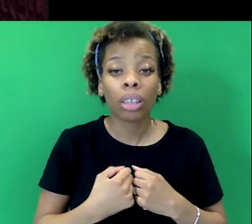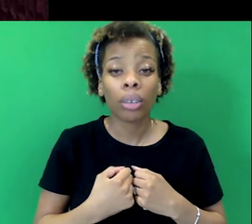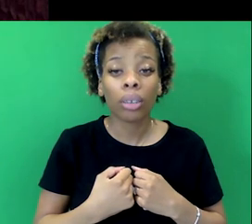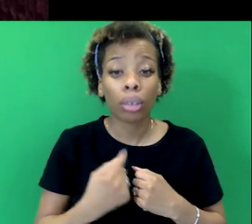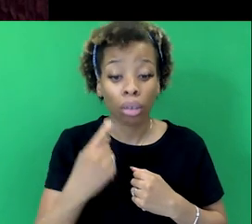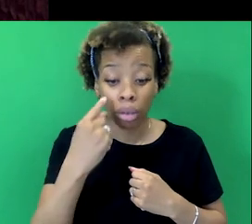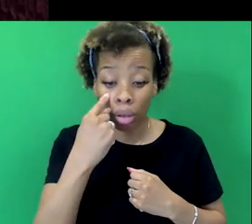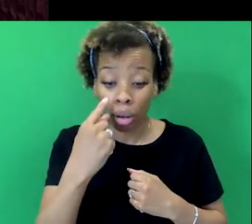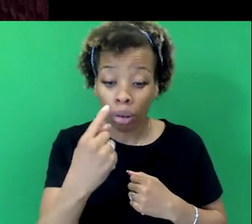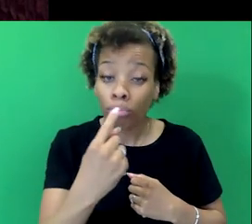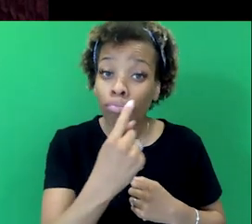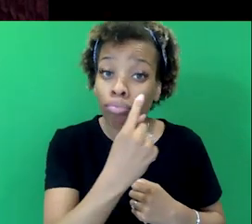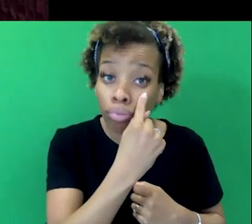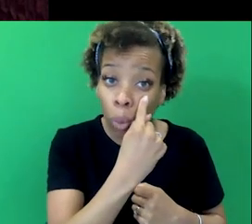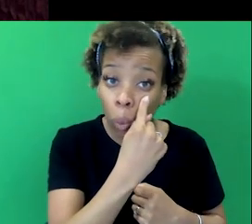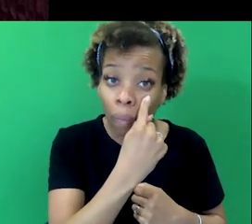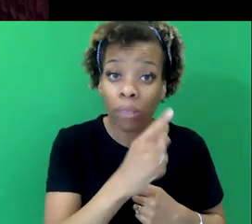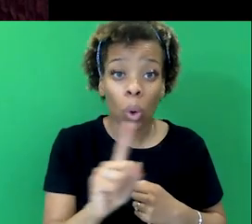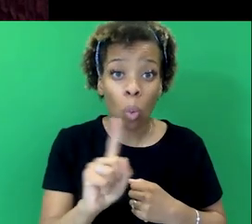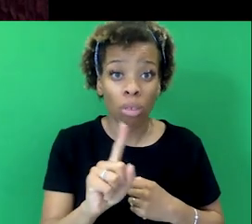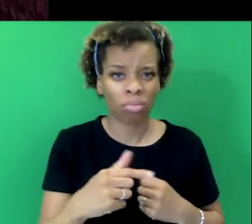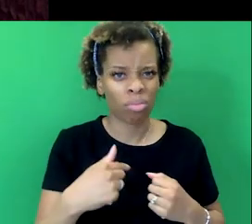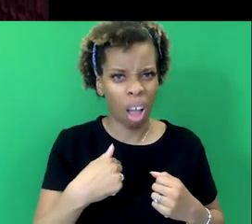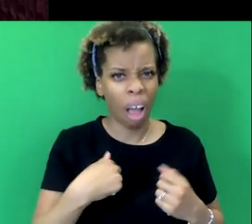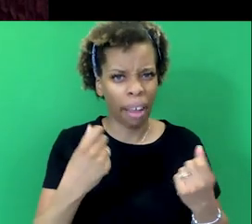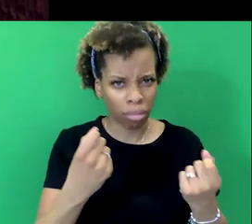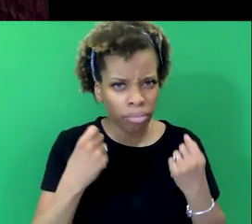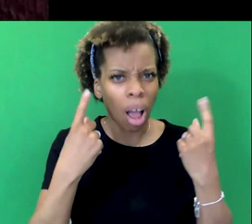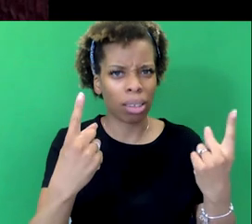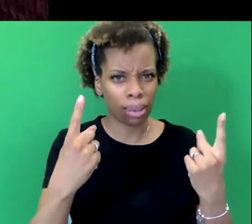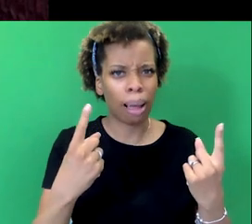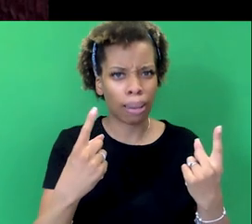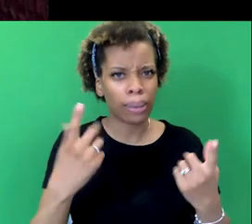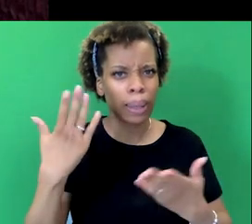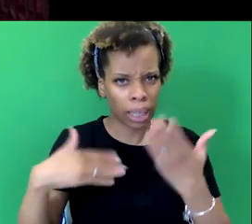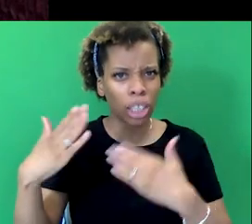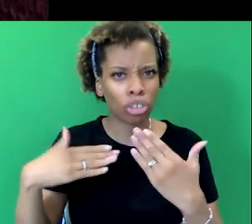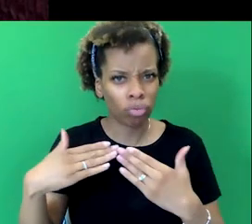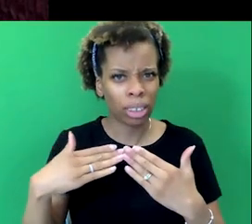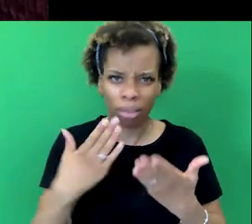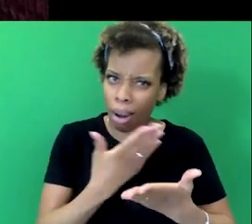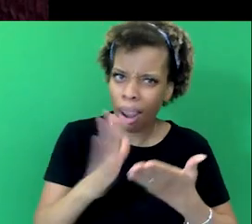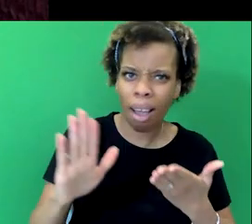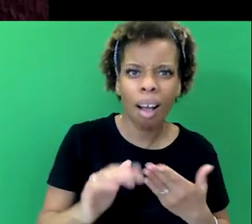I understand the history and that it's indisputable.